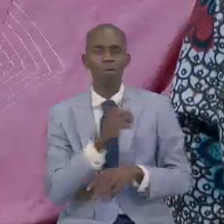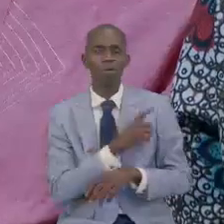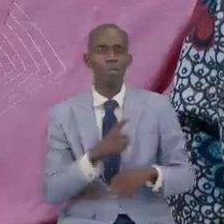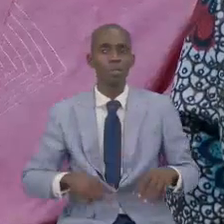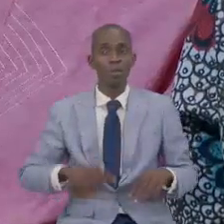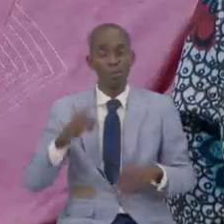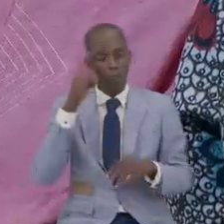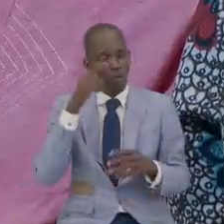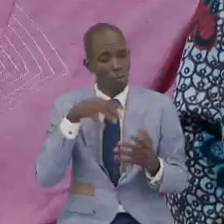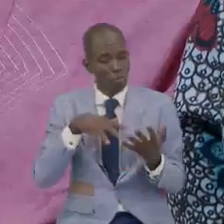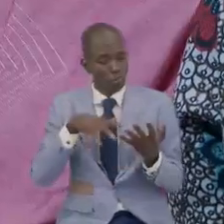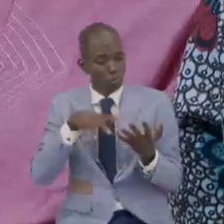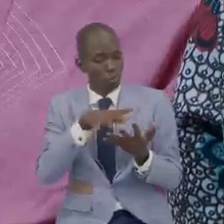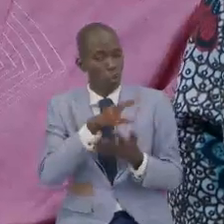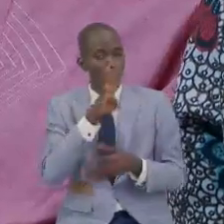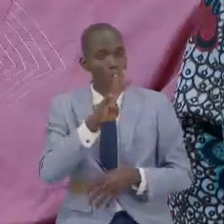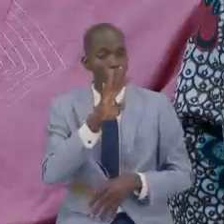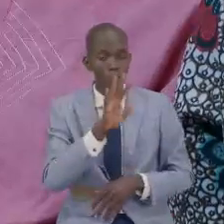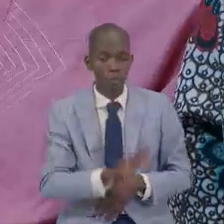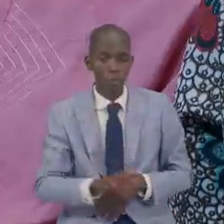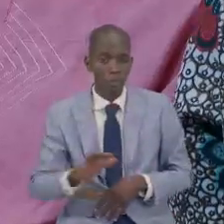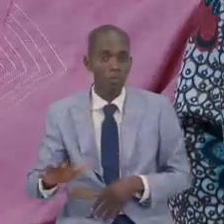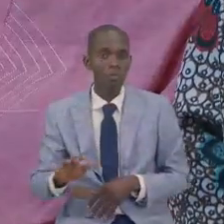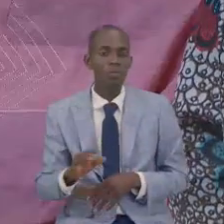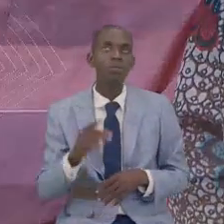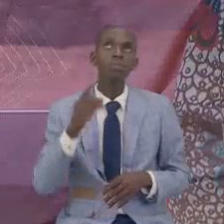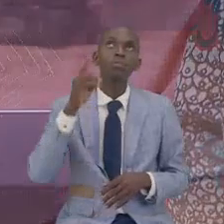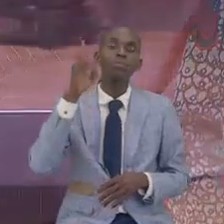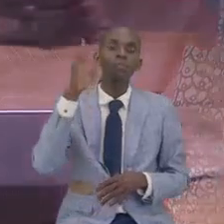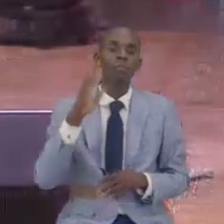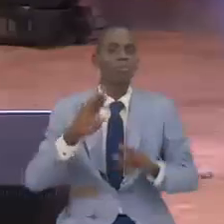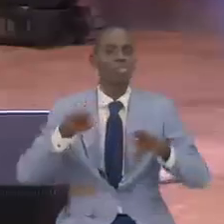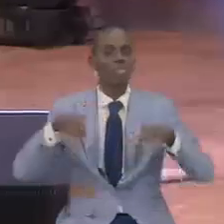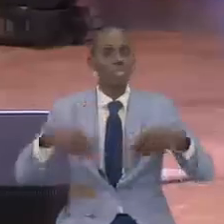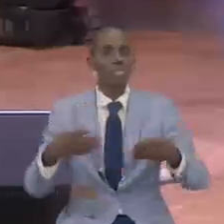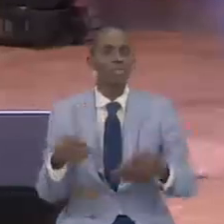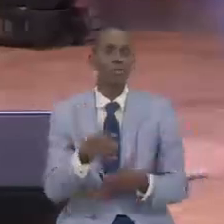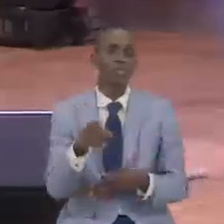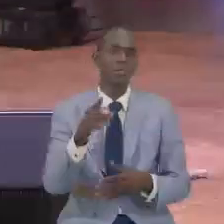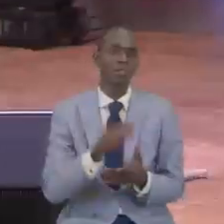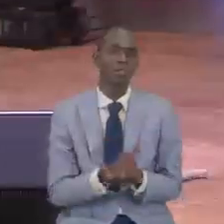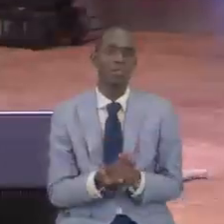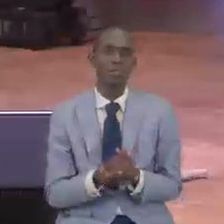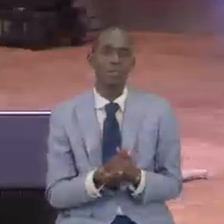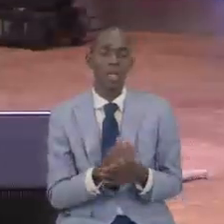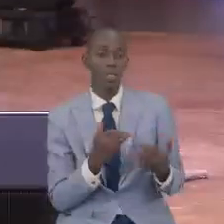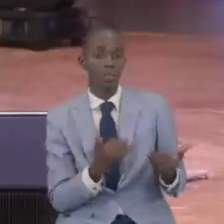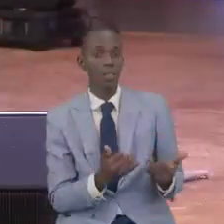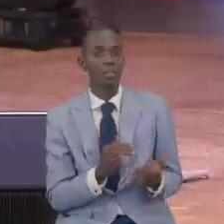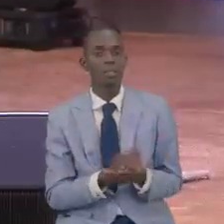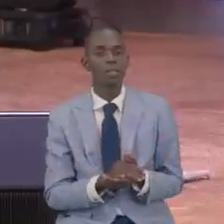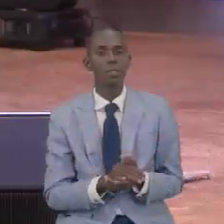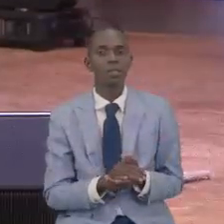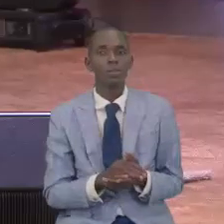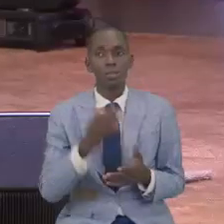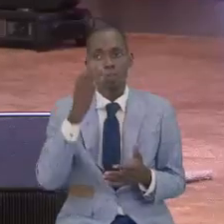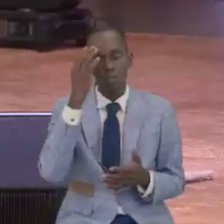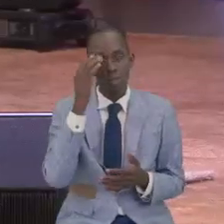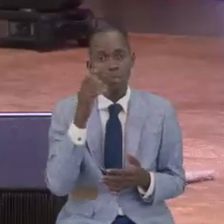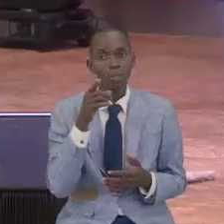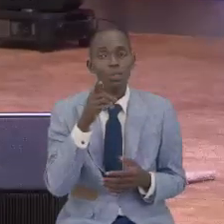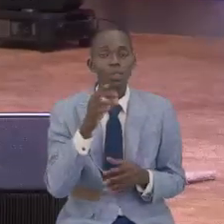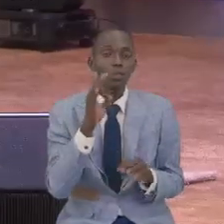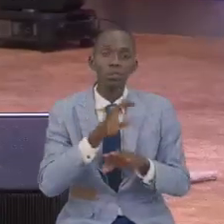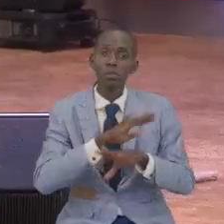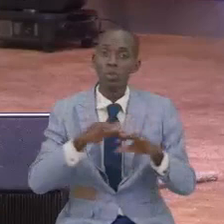four children, God gave them. Now, if you don't have time for God, He'll not have time